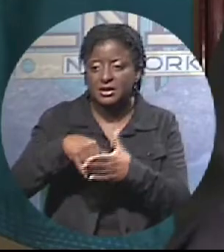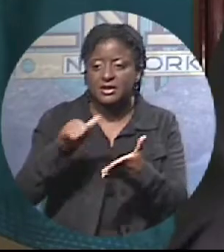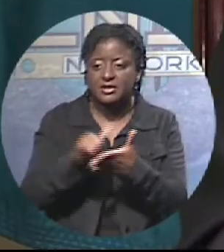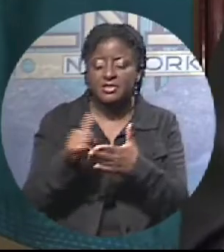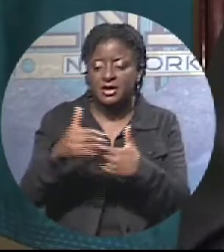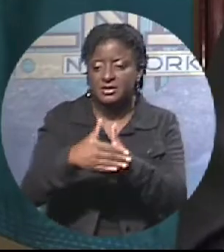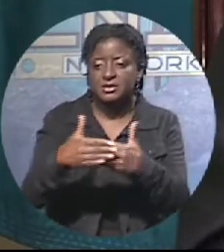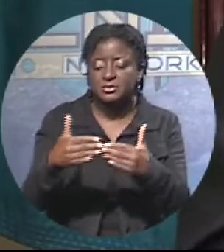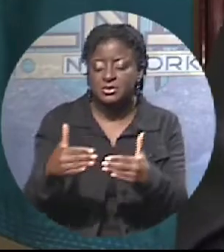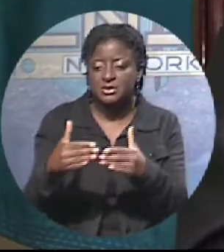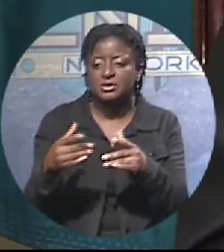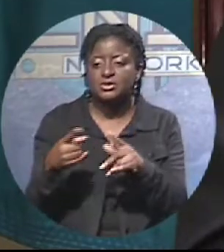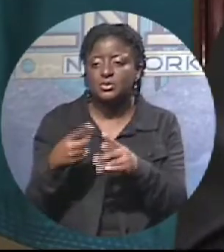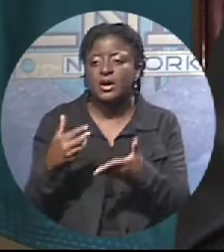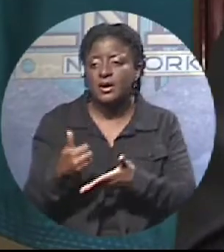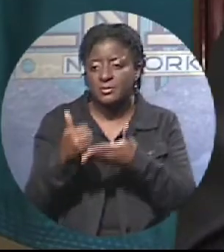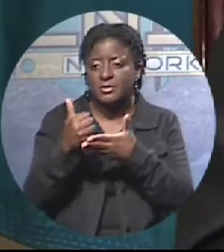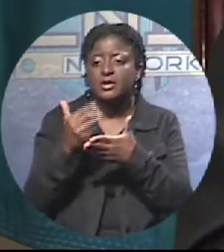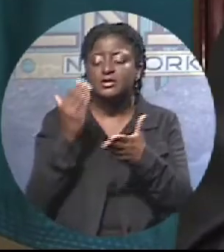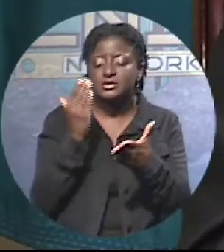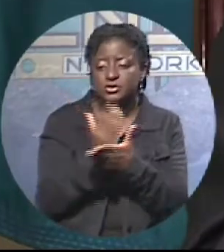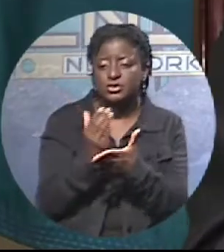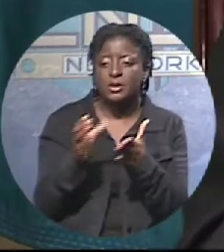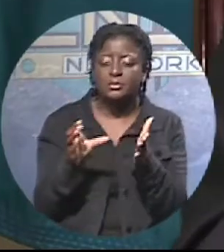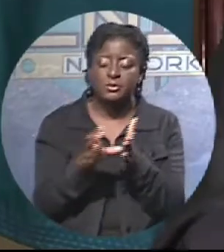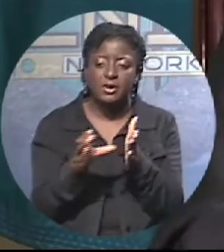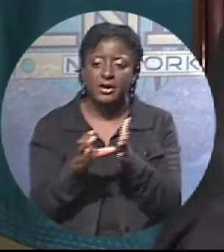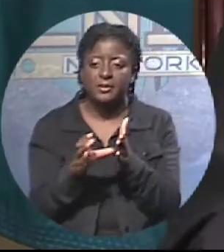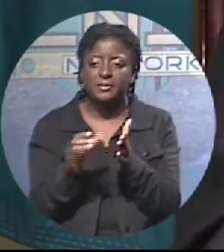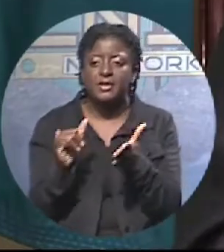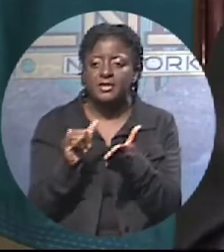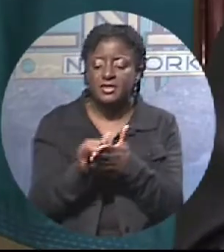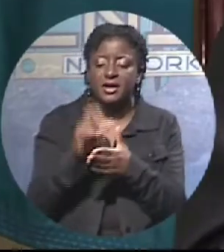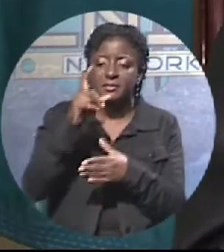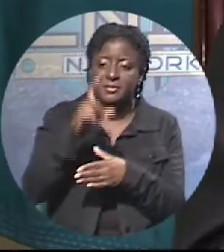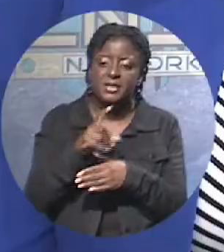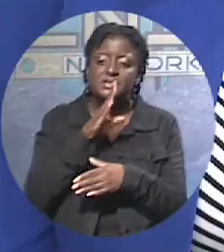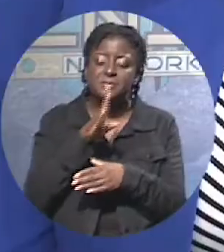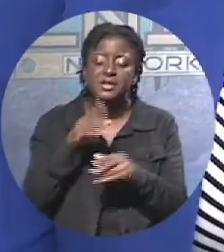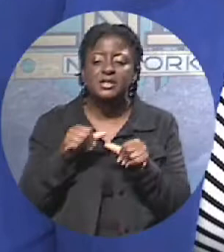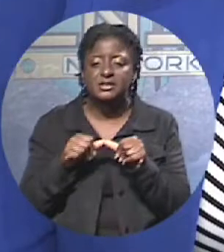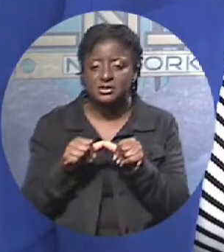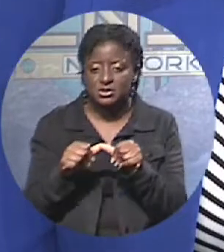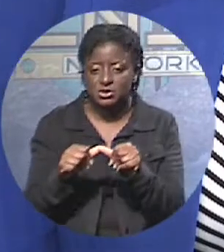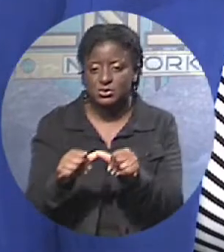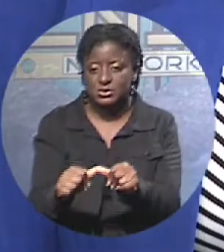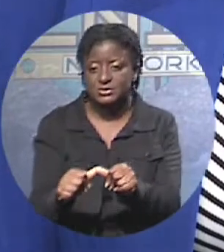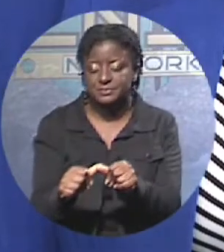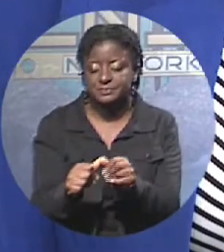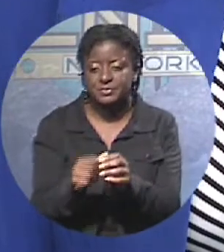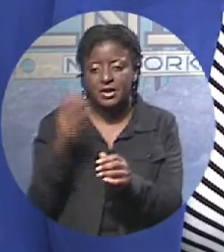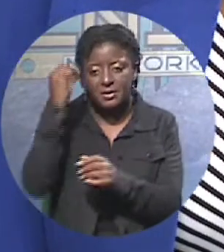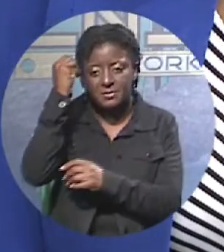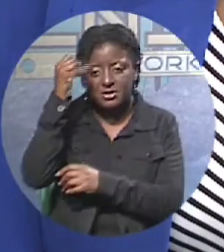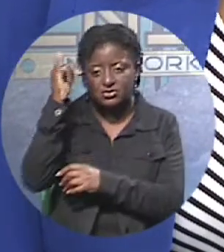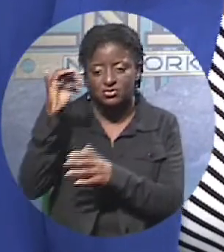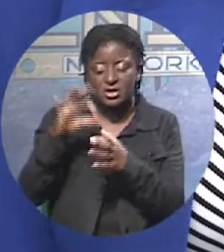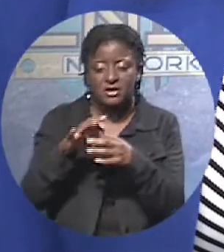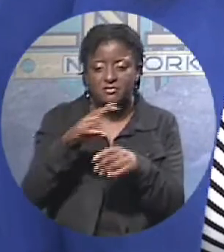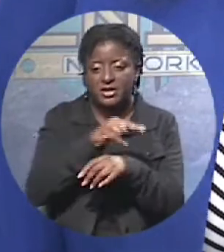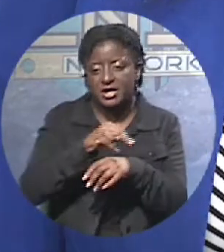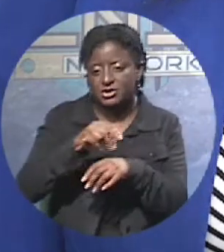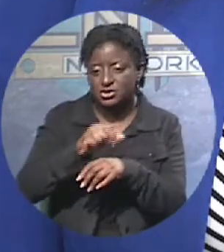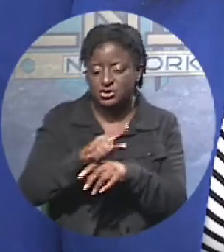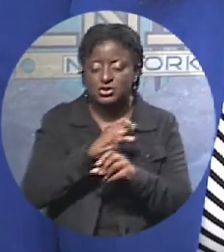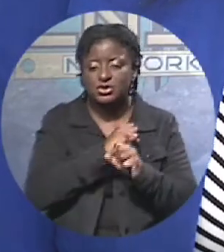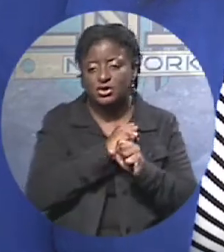committal of crimes. And so I think that that has to be continued. Well, the Ministry of National Security has